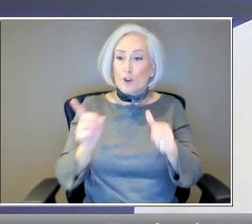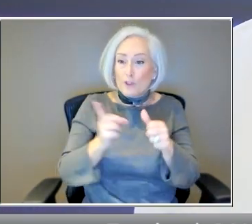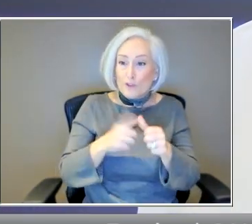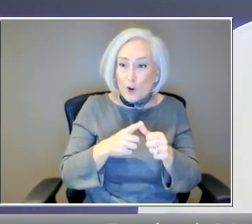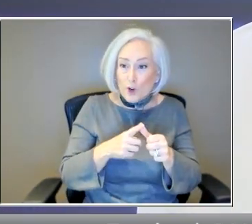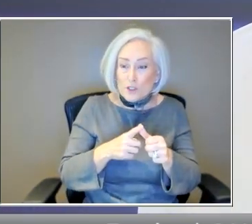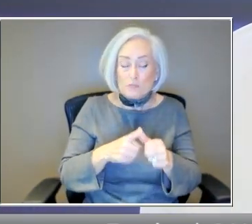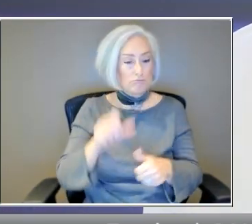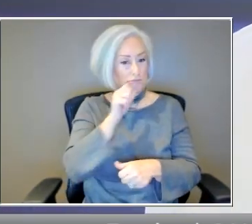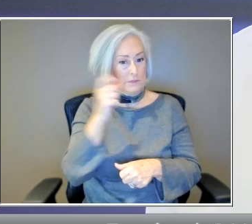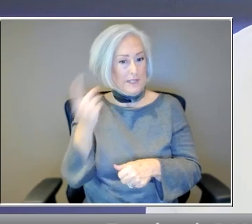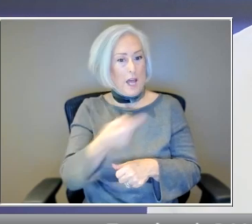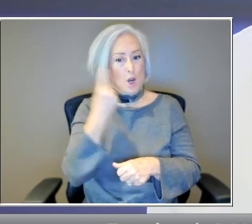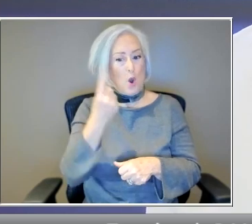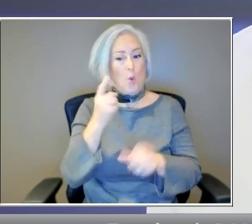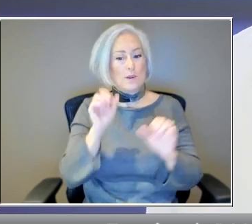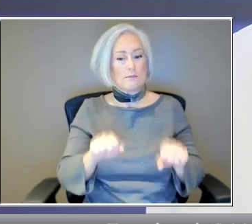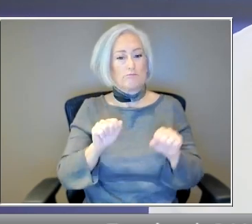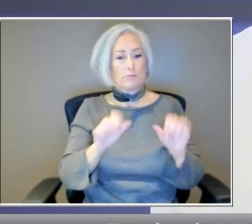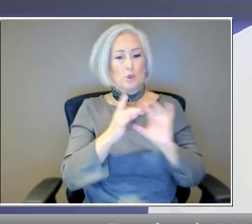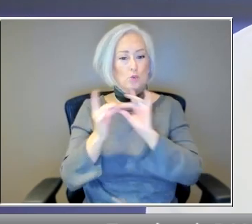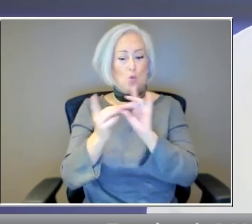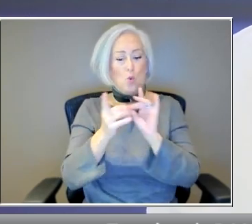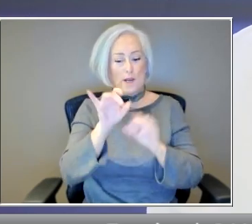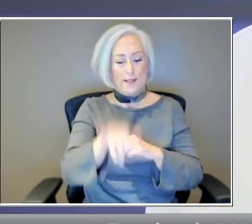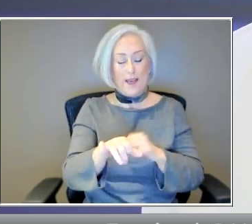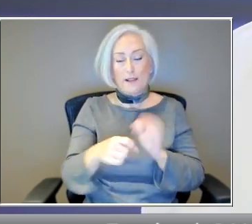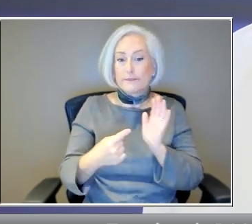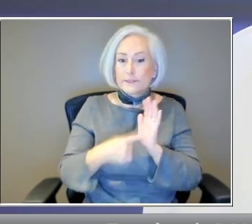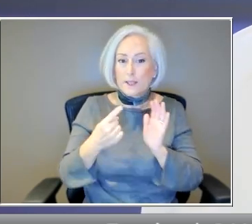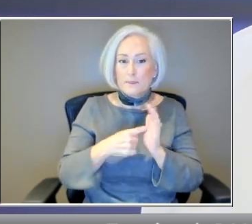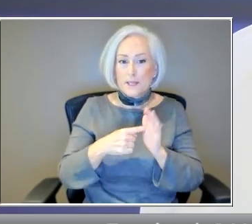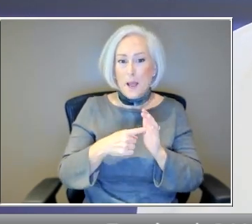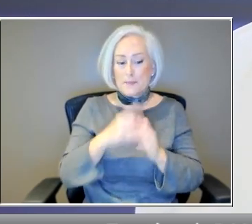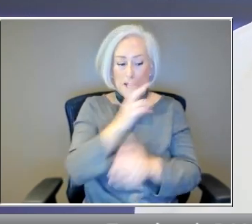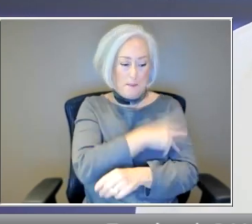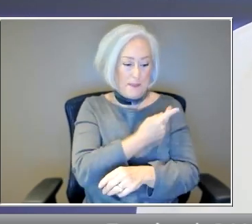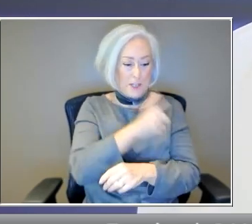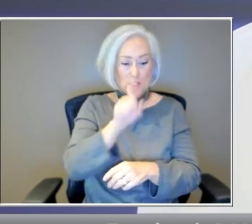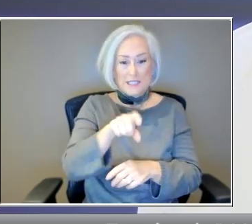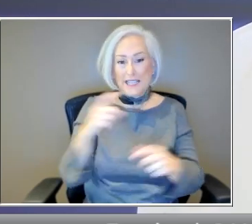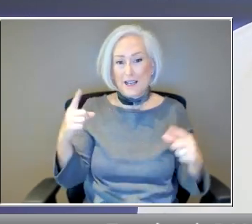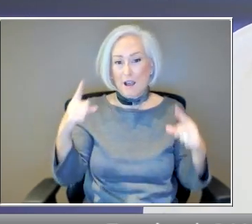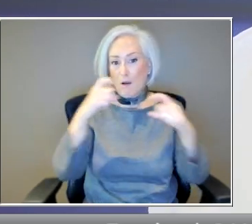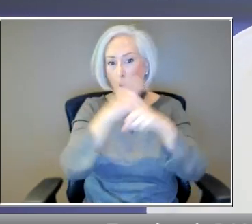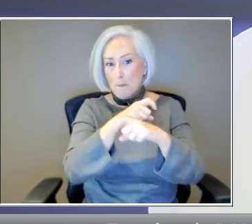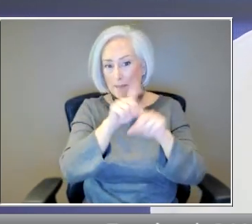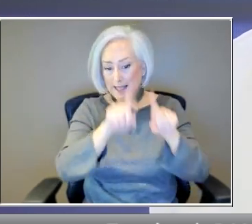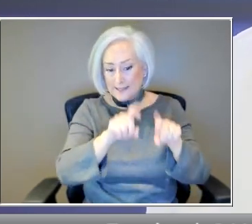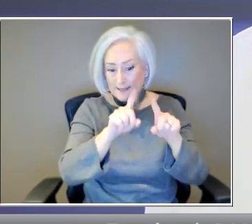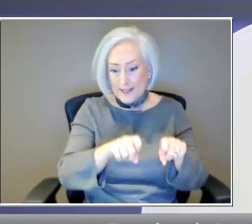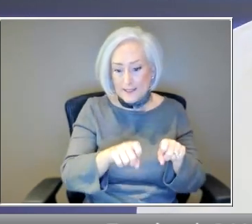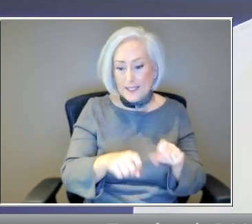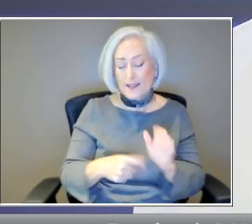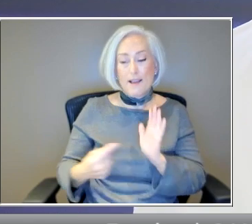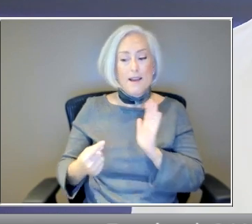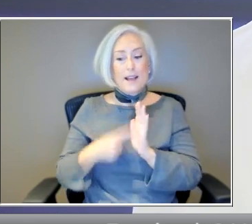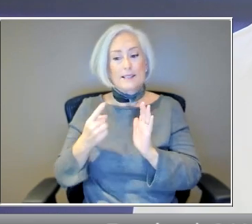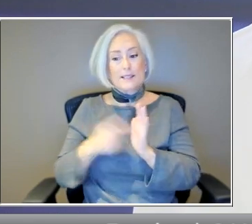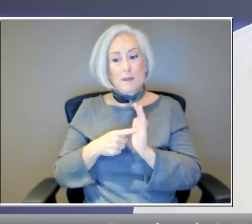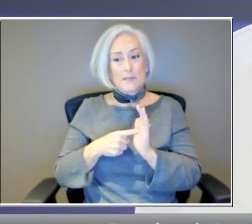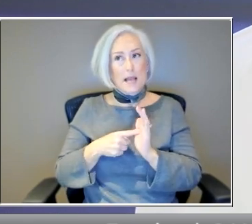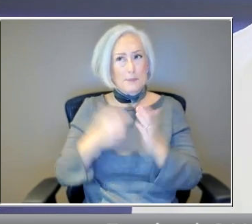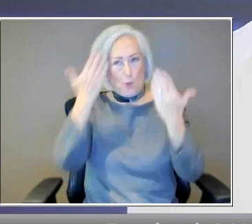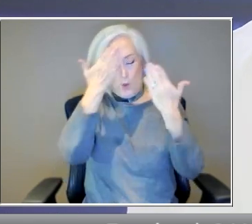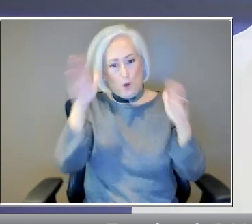to coordinate that because sometimes patients need complex testing and sometimes it's not clear that they need it until we meet with them. That